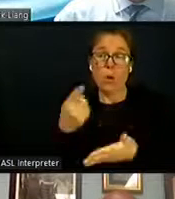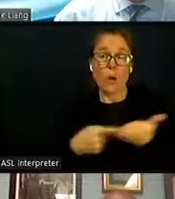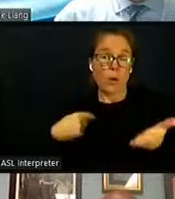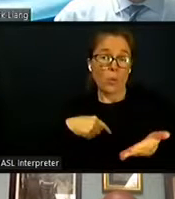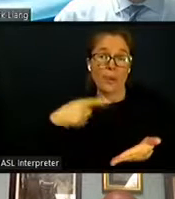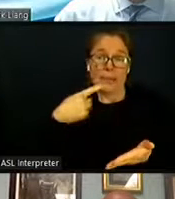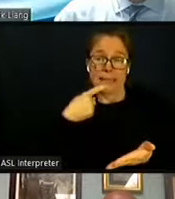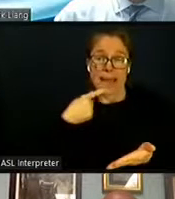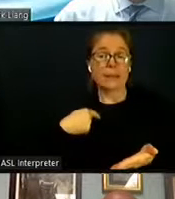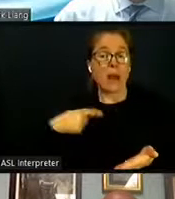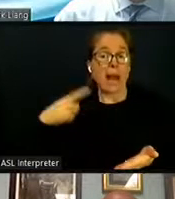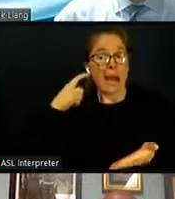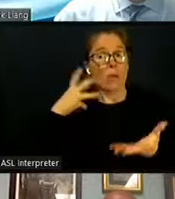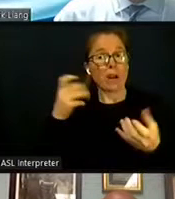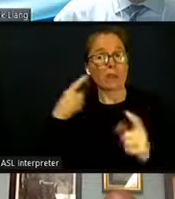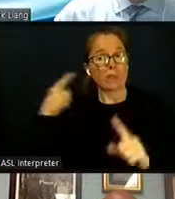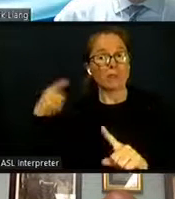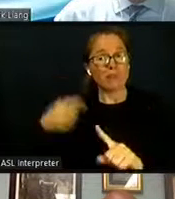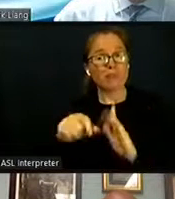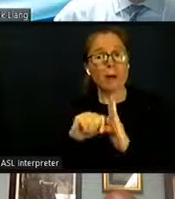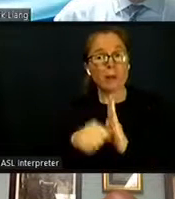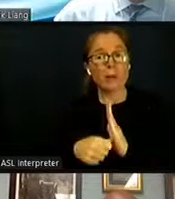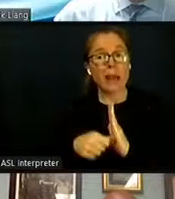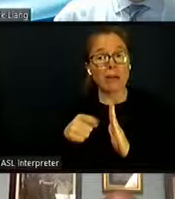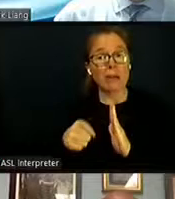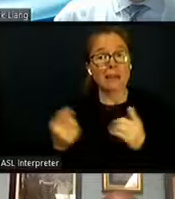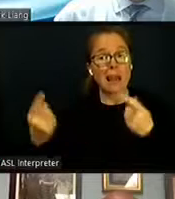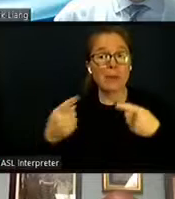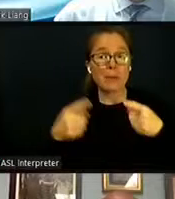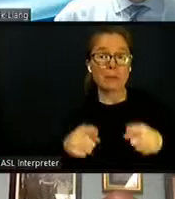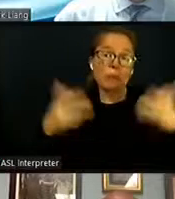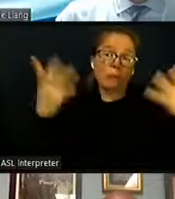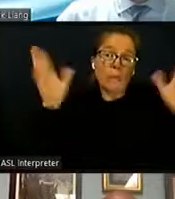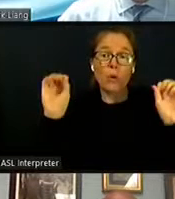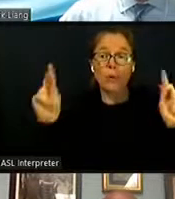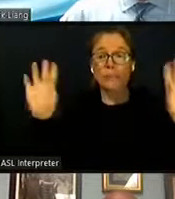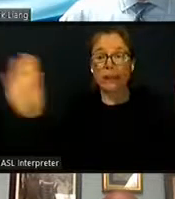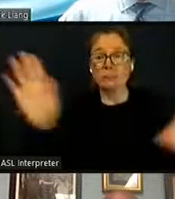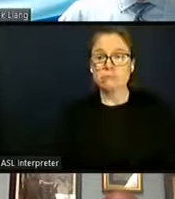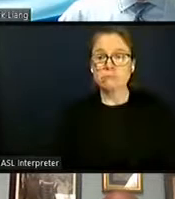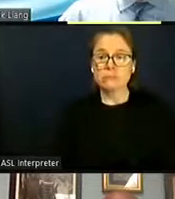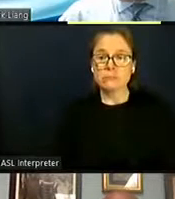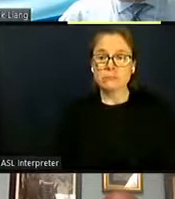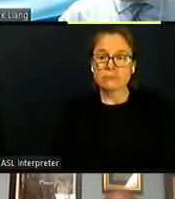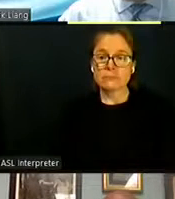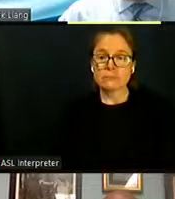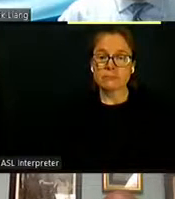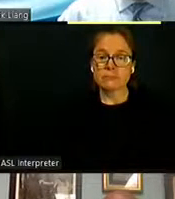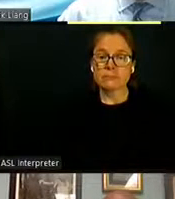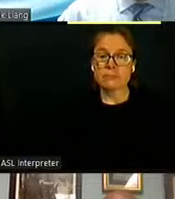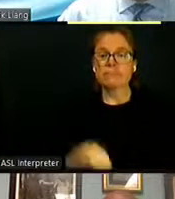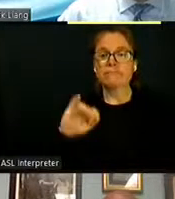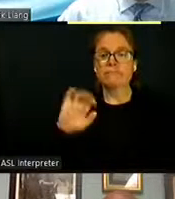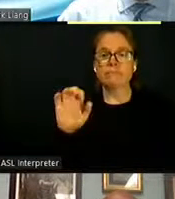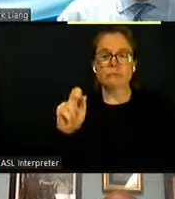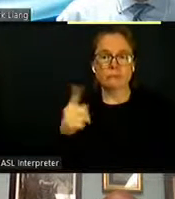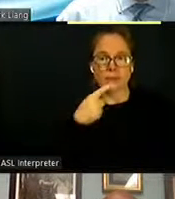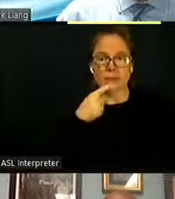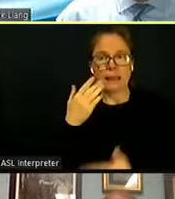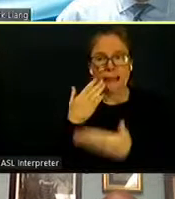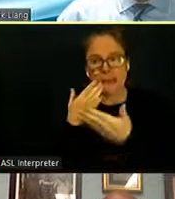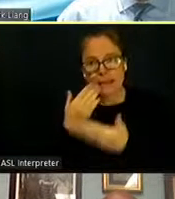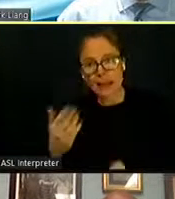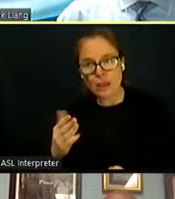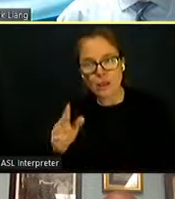that was what I sort of wanted to point out because that's all. Thank you. And thank you, Marcus. Thank you, Rena.